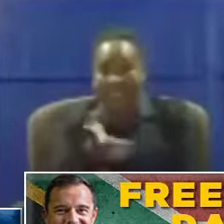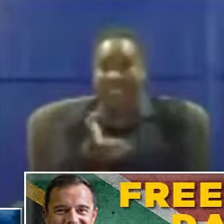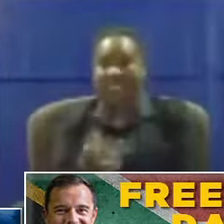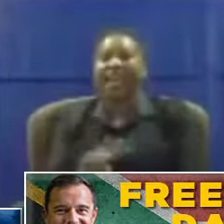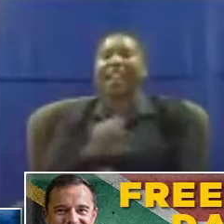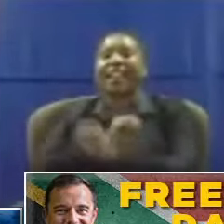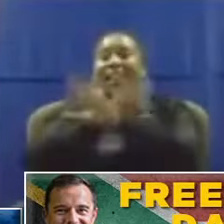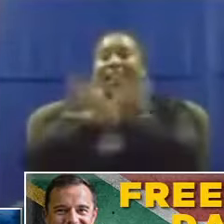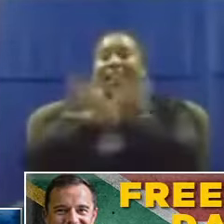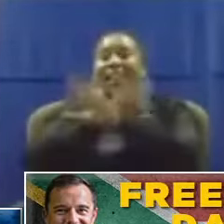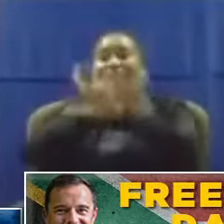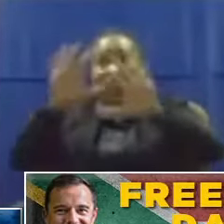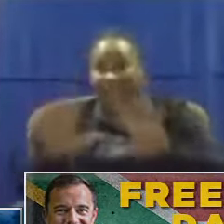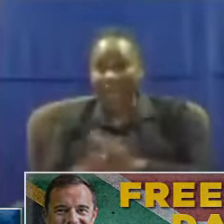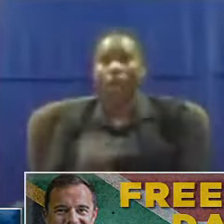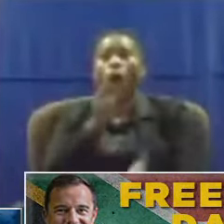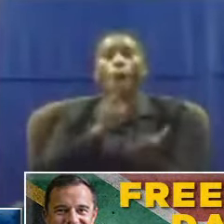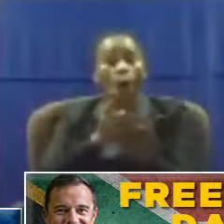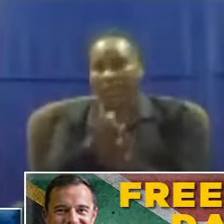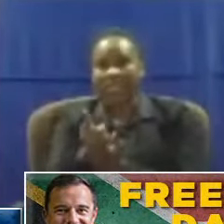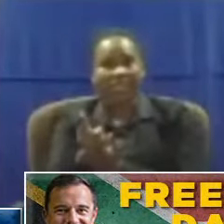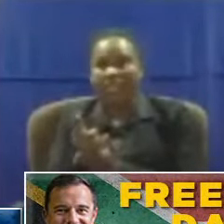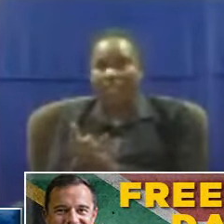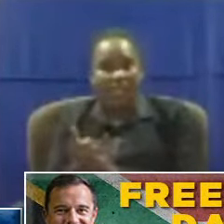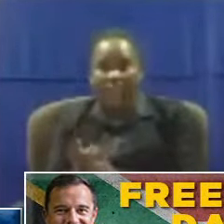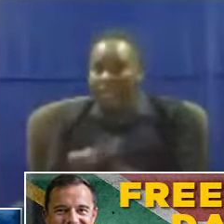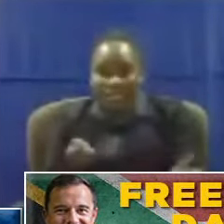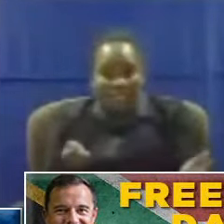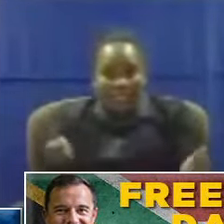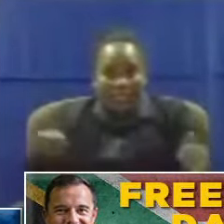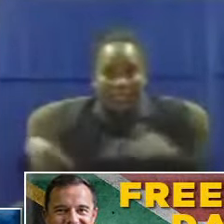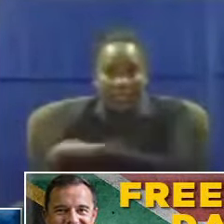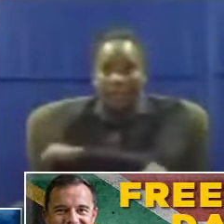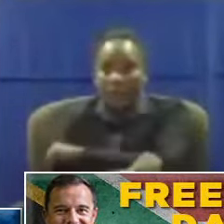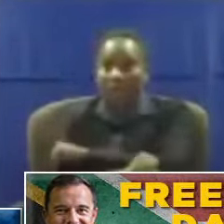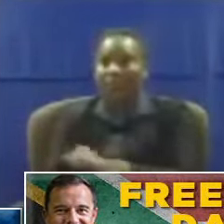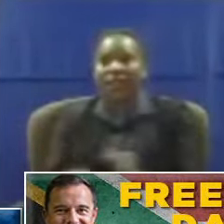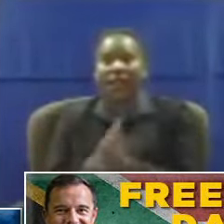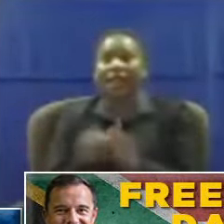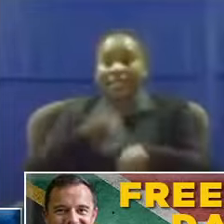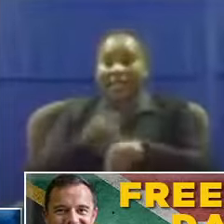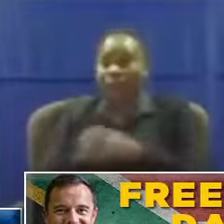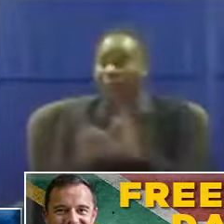be honest. You cannot disappear in a crisis. Thank you.